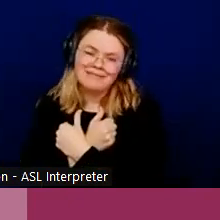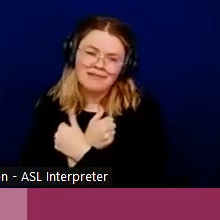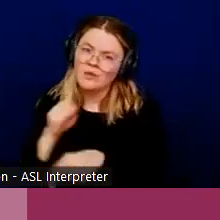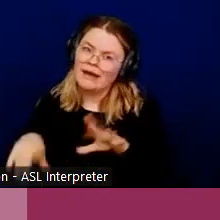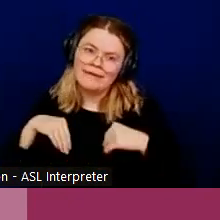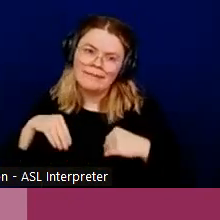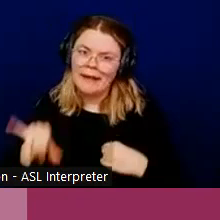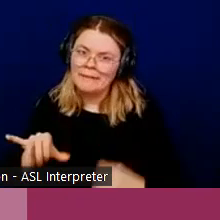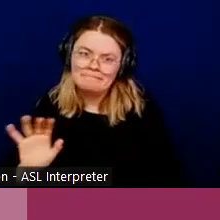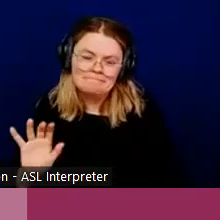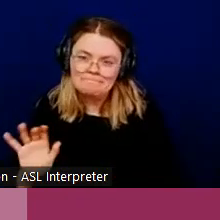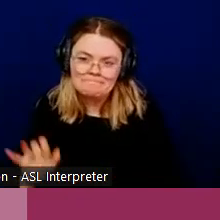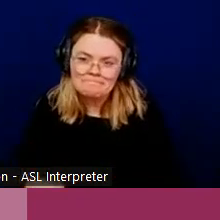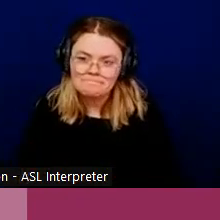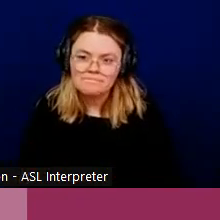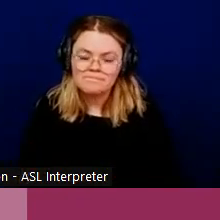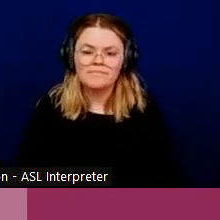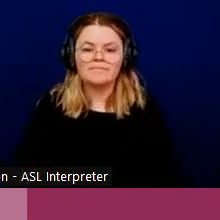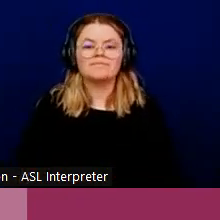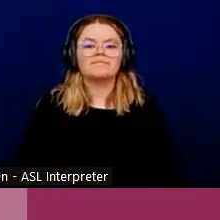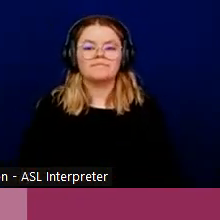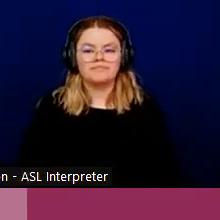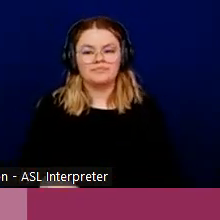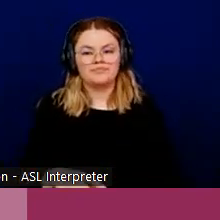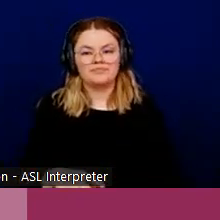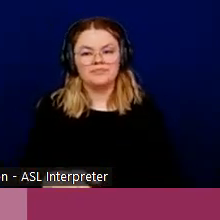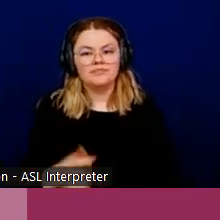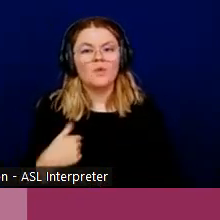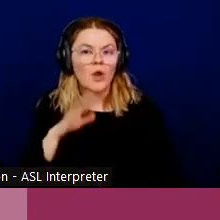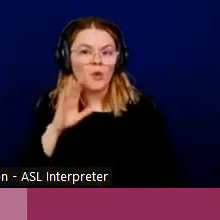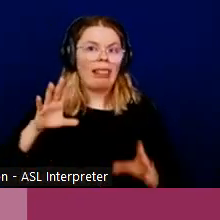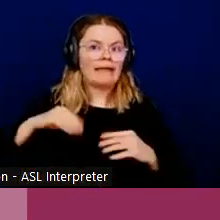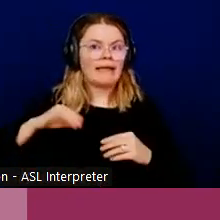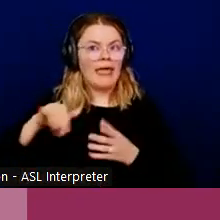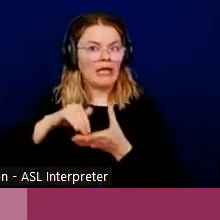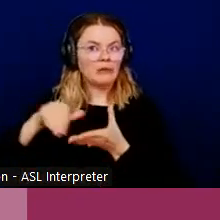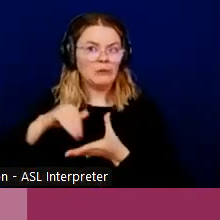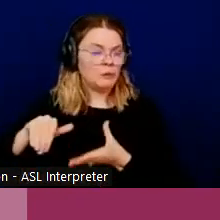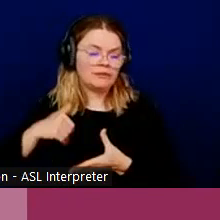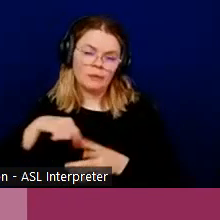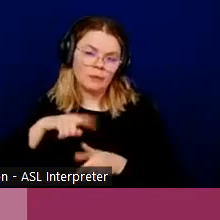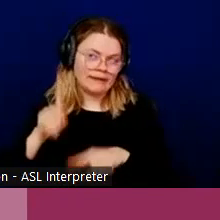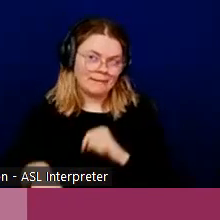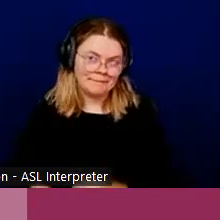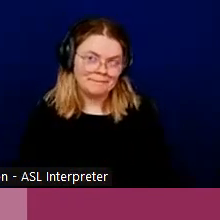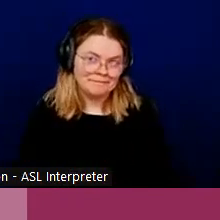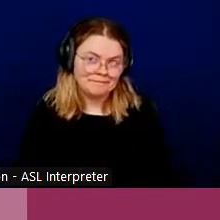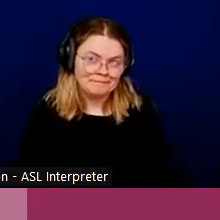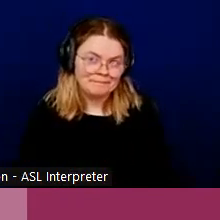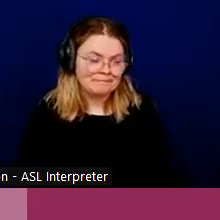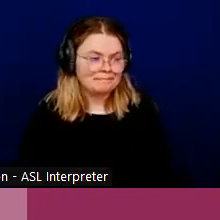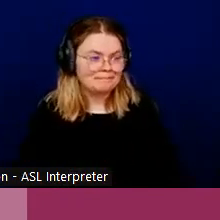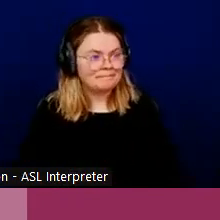into that mindset where we start to kind of excuse the abusive behaviors ourselves.